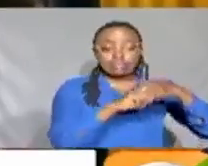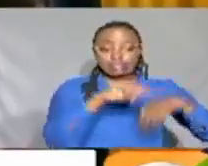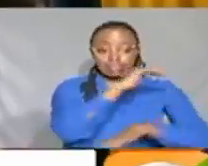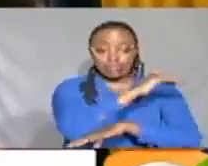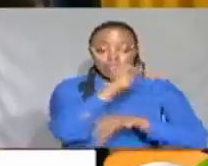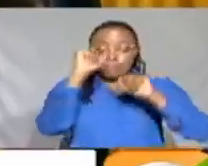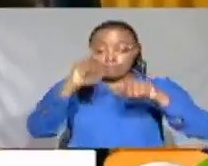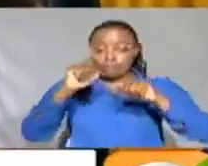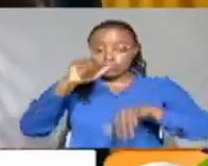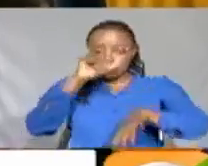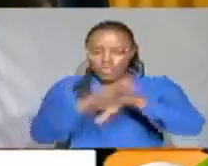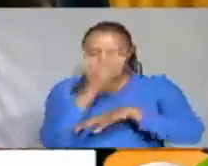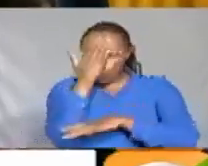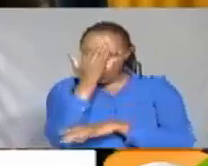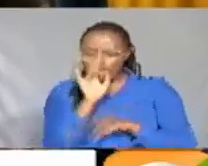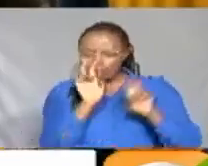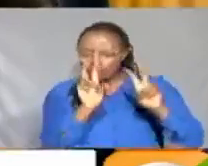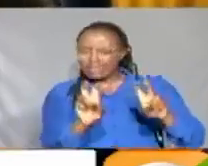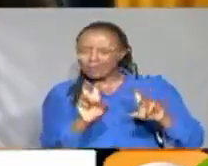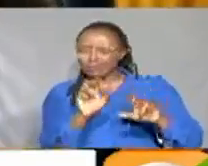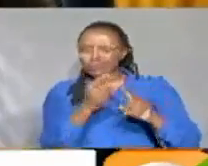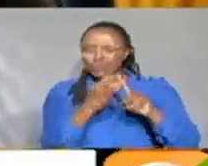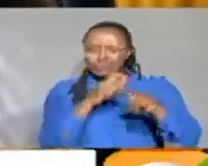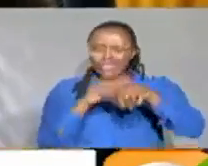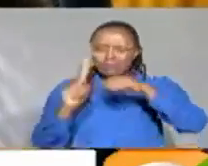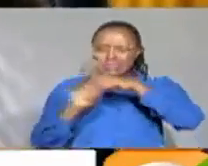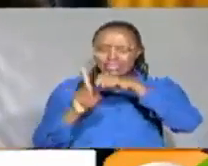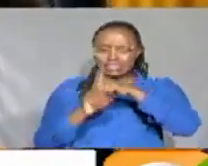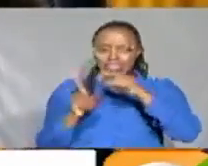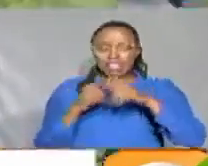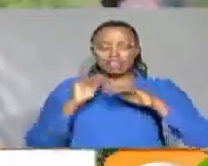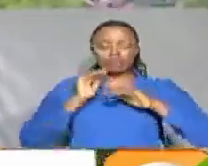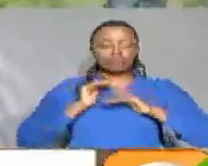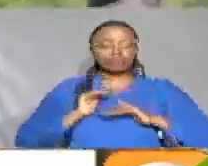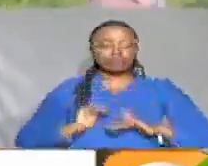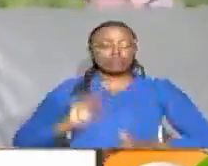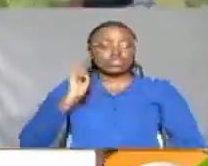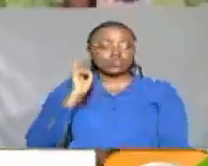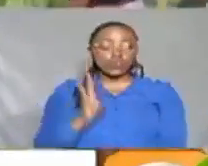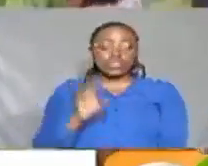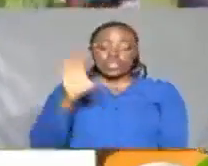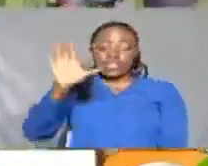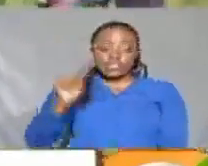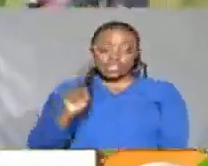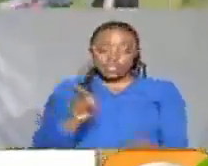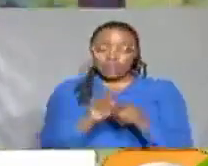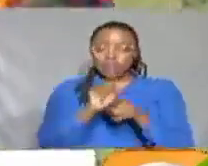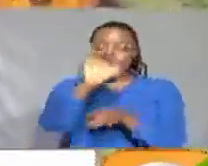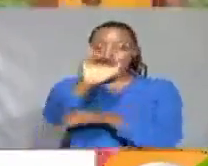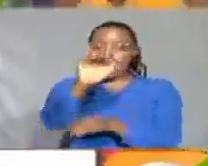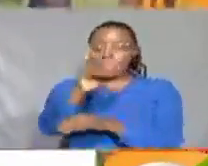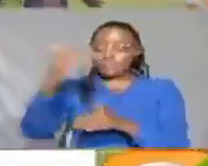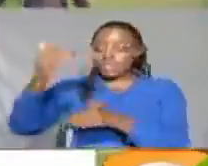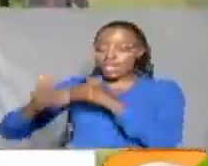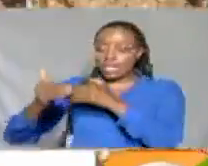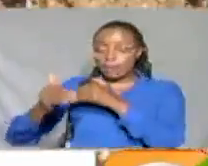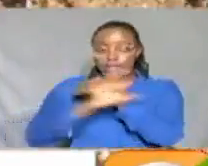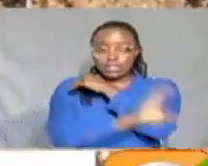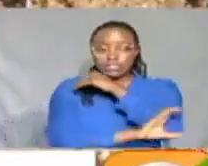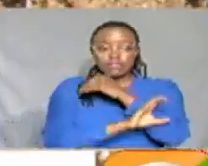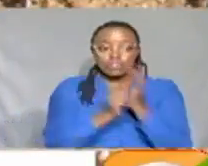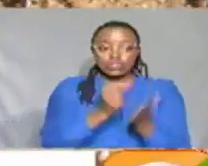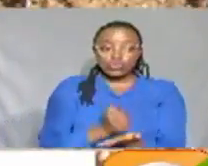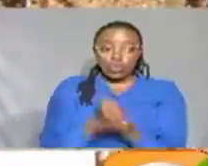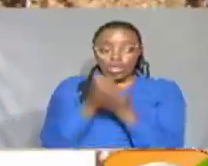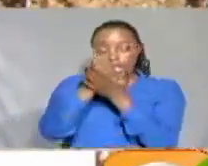them, because definitely at around 6, they are going to rest. The CES has also reached out to neighboring countries to help